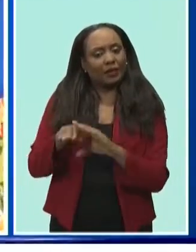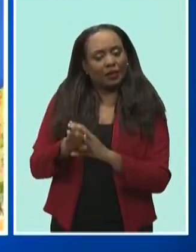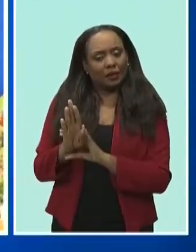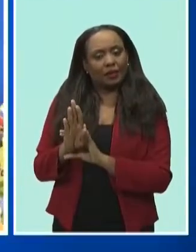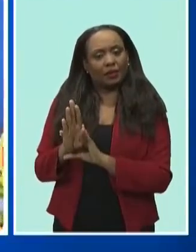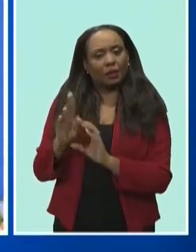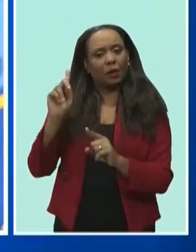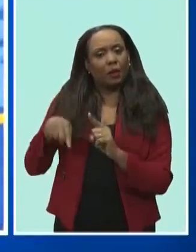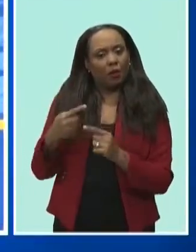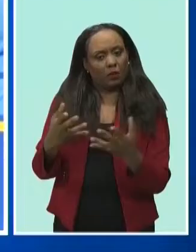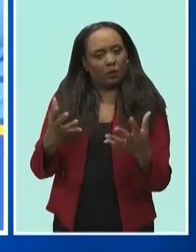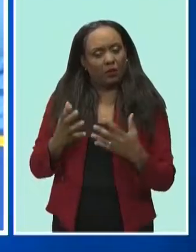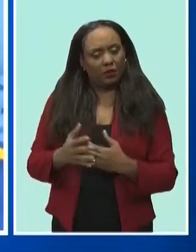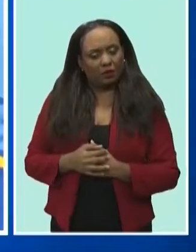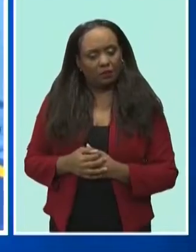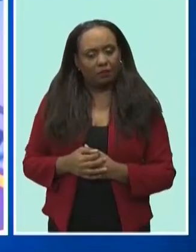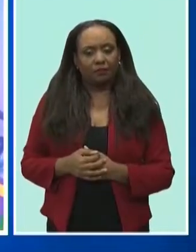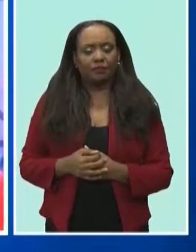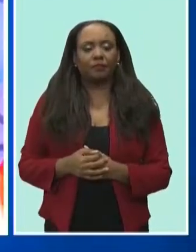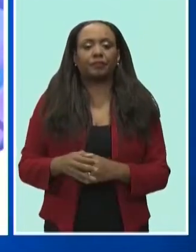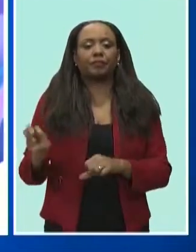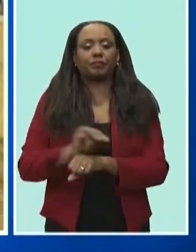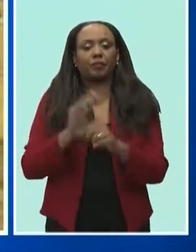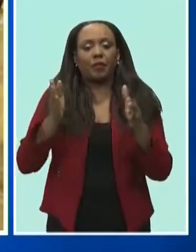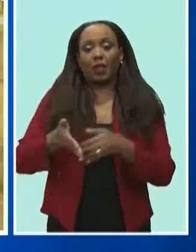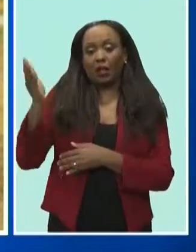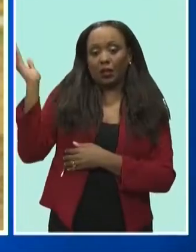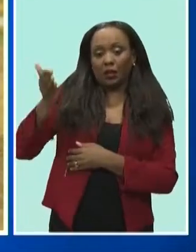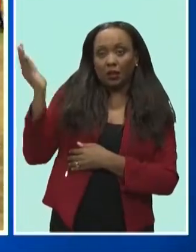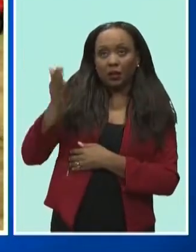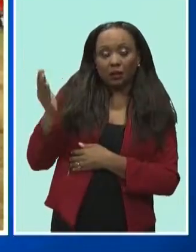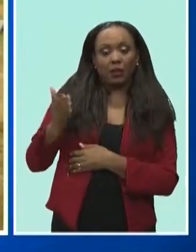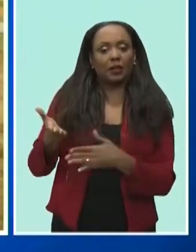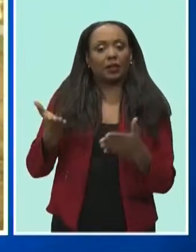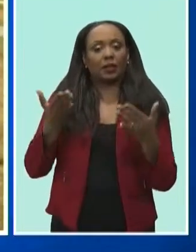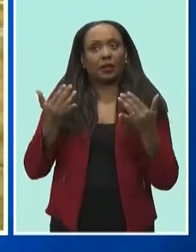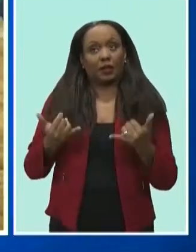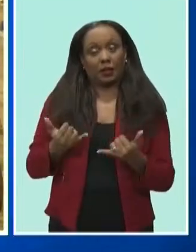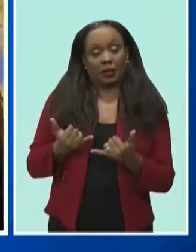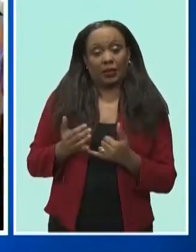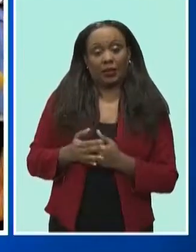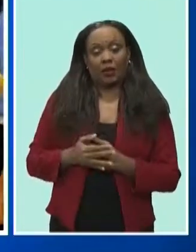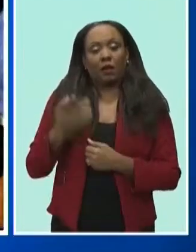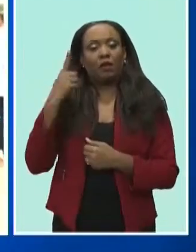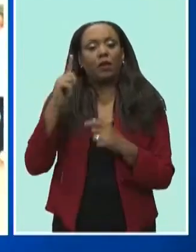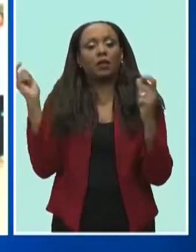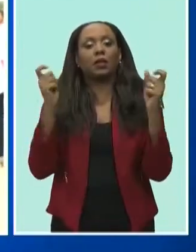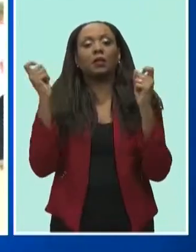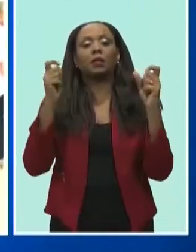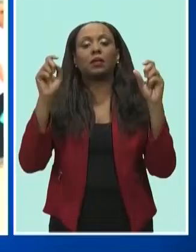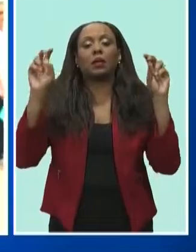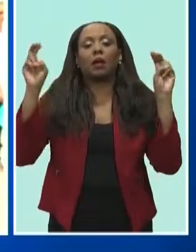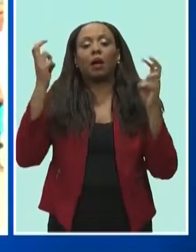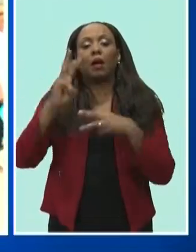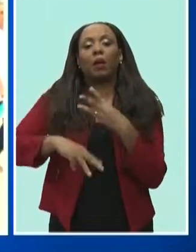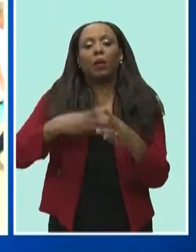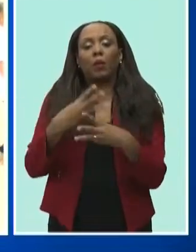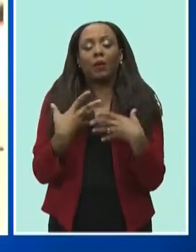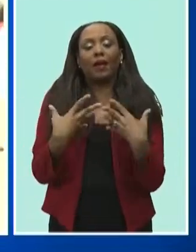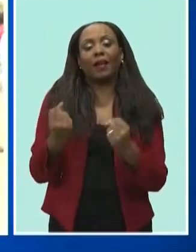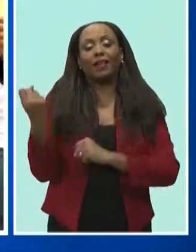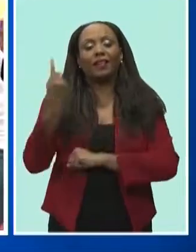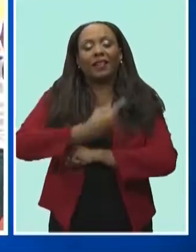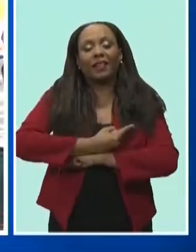needed. Minister Bostic was speaking during a ceremony at the Garrison Savannah to kick off celebrations for World Health Day, which